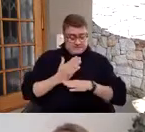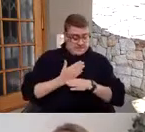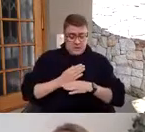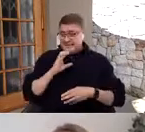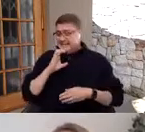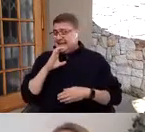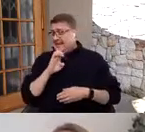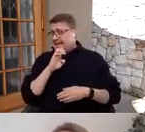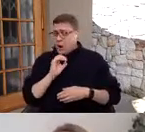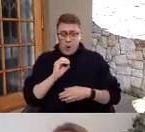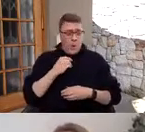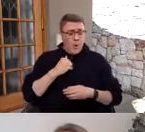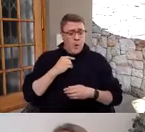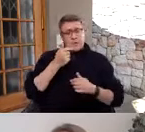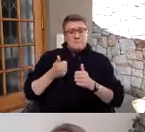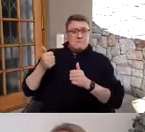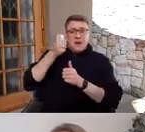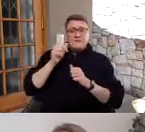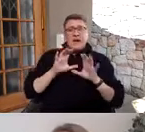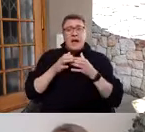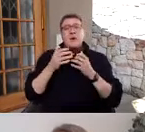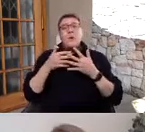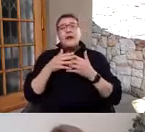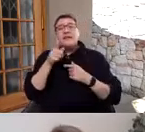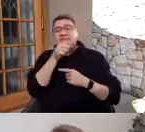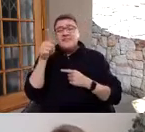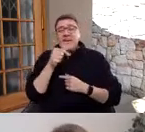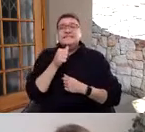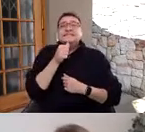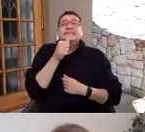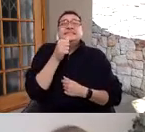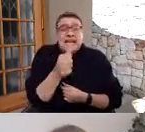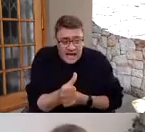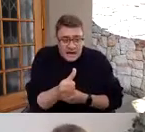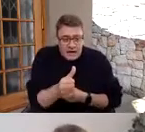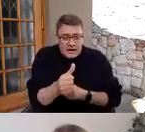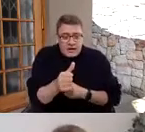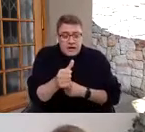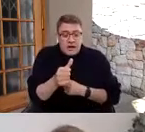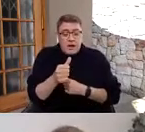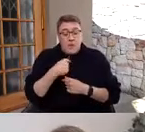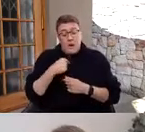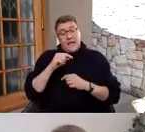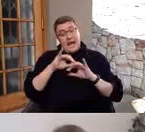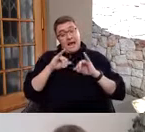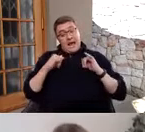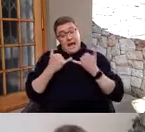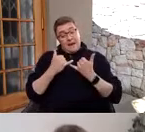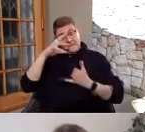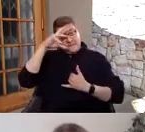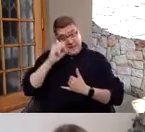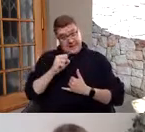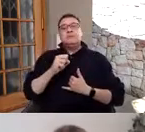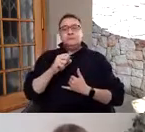head of your company says, whatever their values are, is what your company as a whole will say. And I love this quote by Tim Cook.